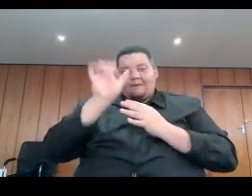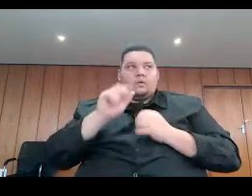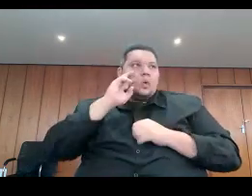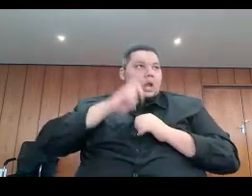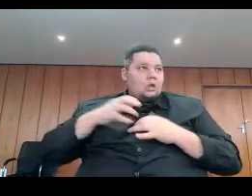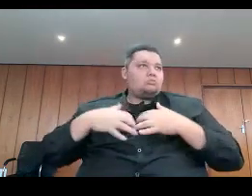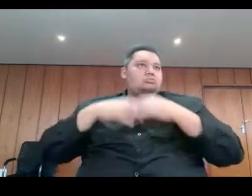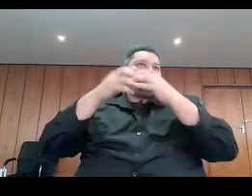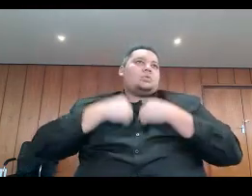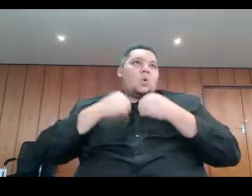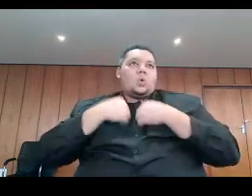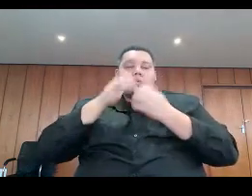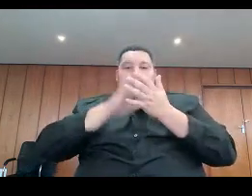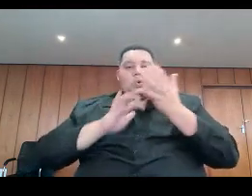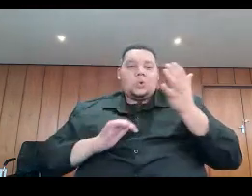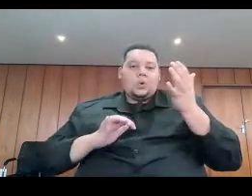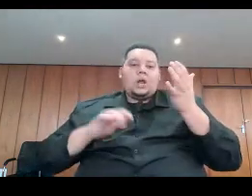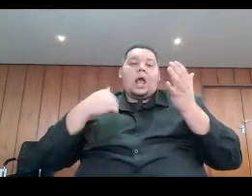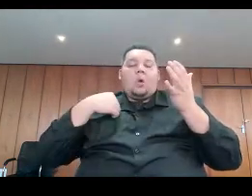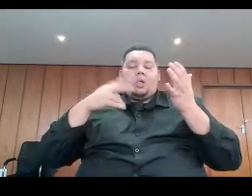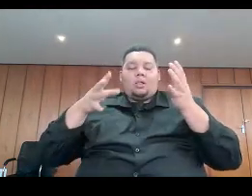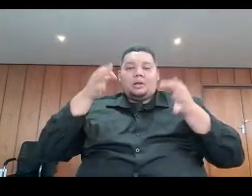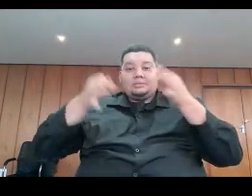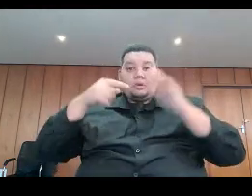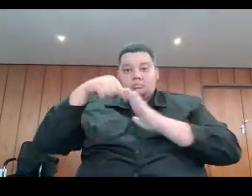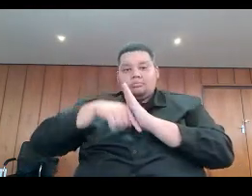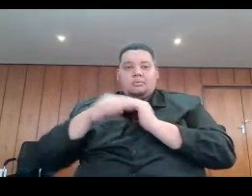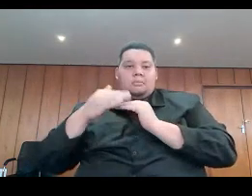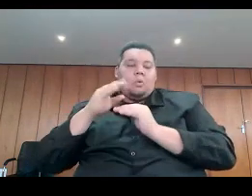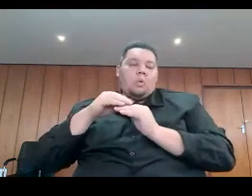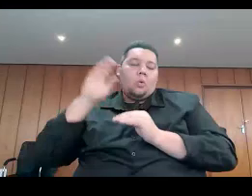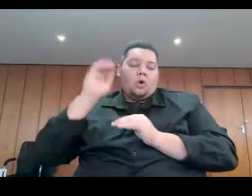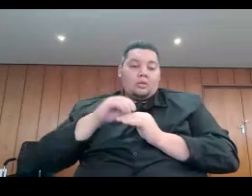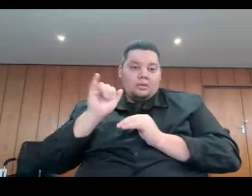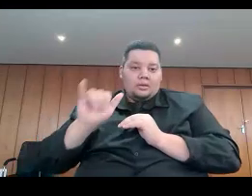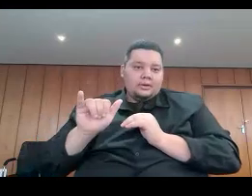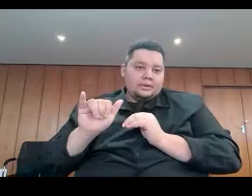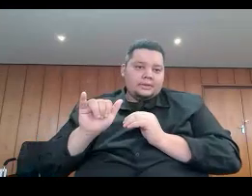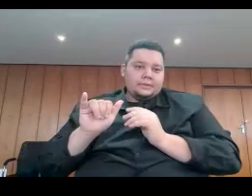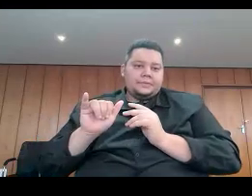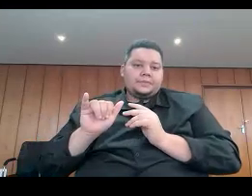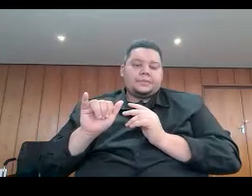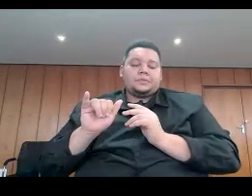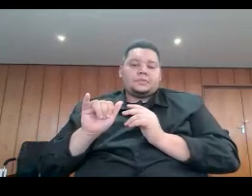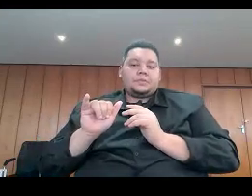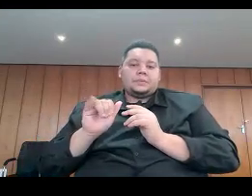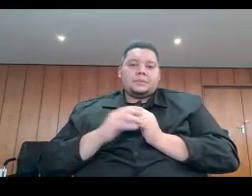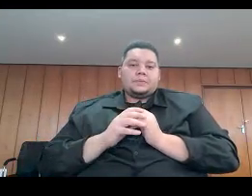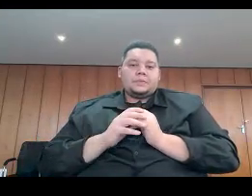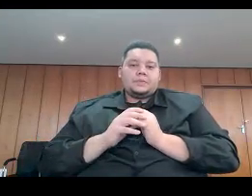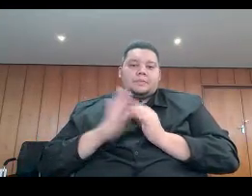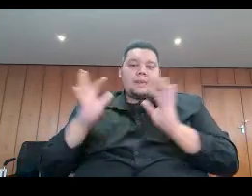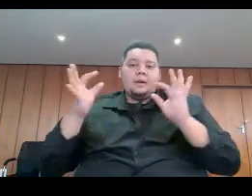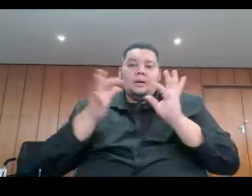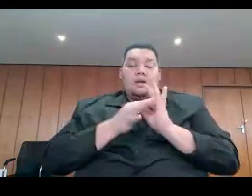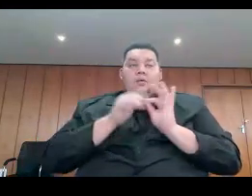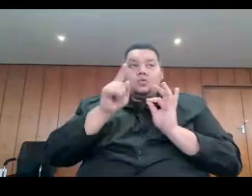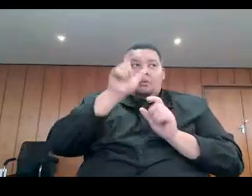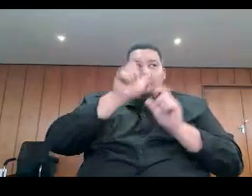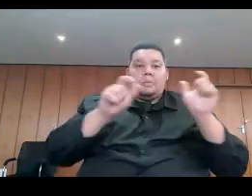And I'm just going to expand on that a little bit in relation to persons living with